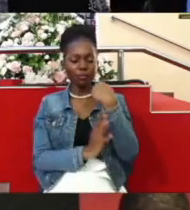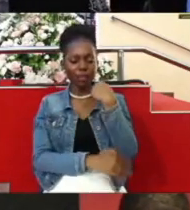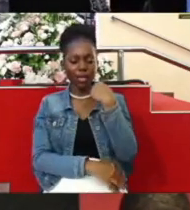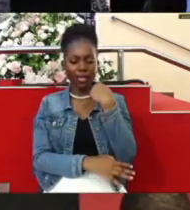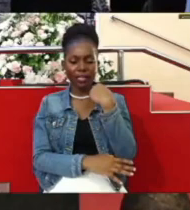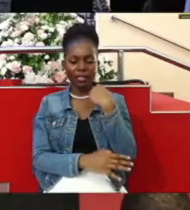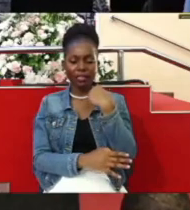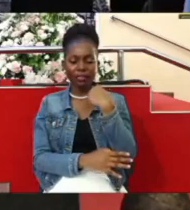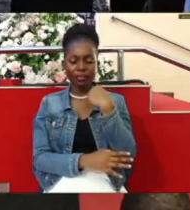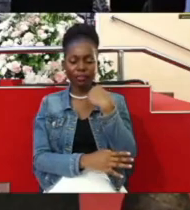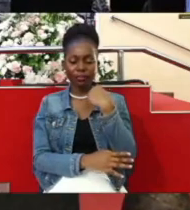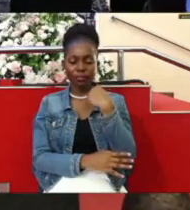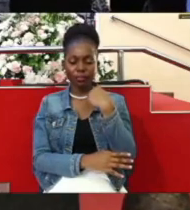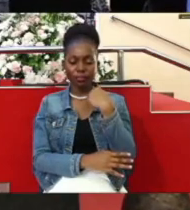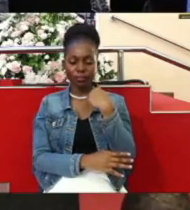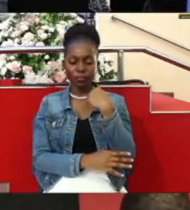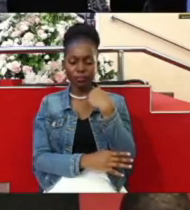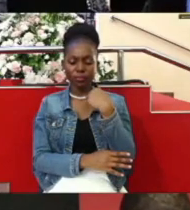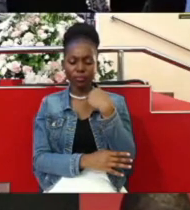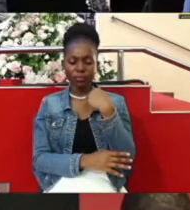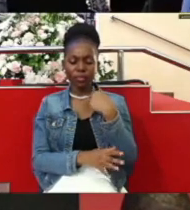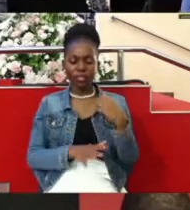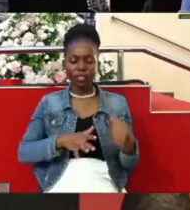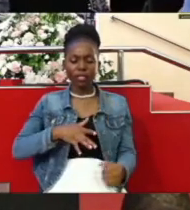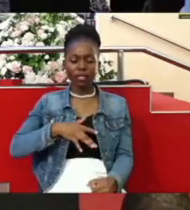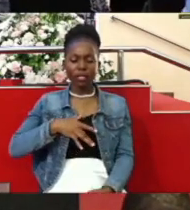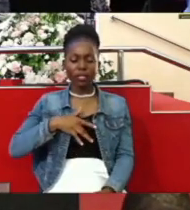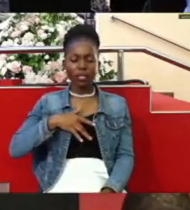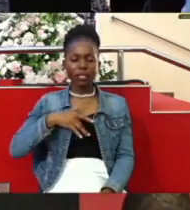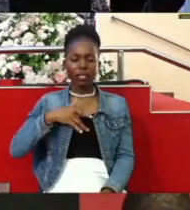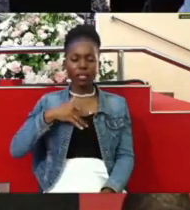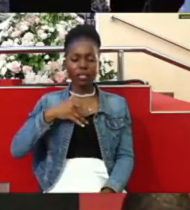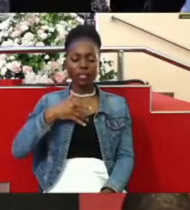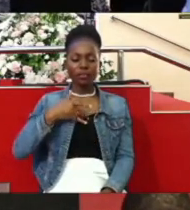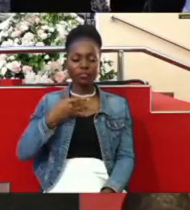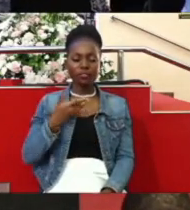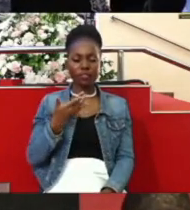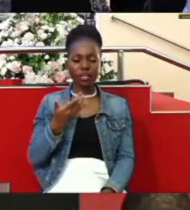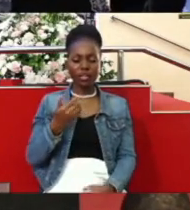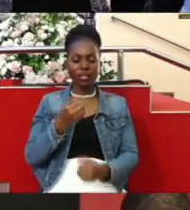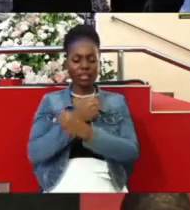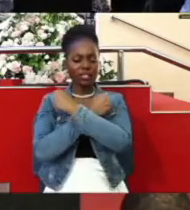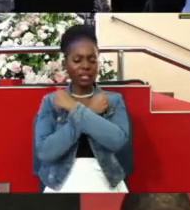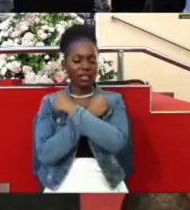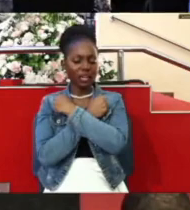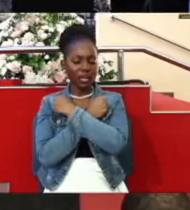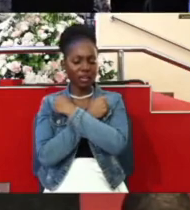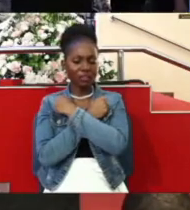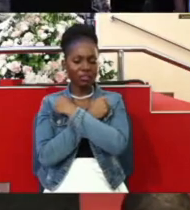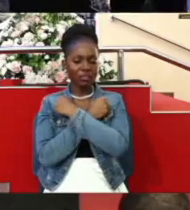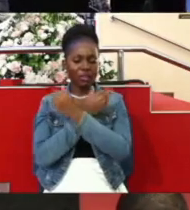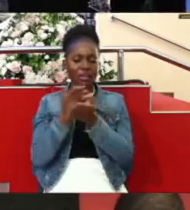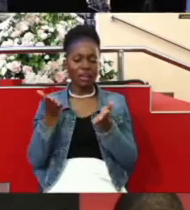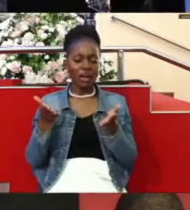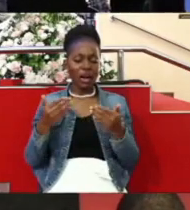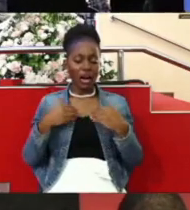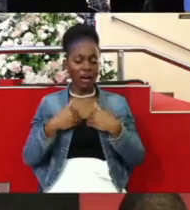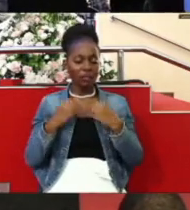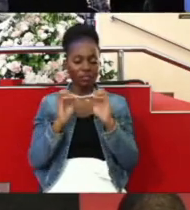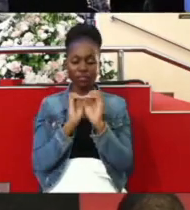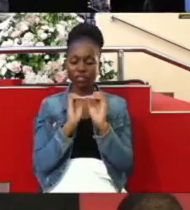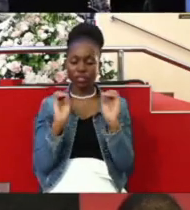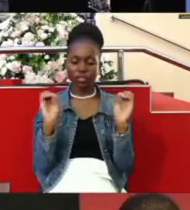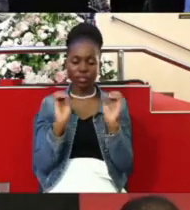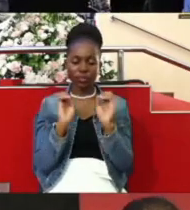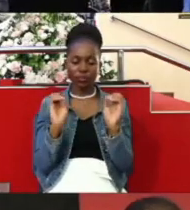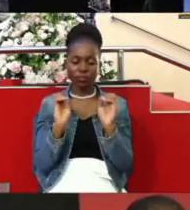Najihisi ya kwamba ametelekezwa. They feel like they are not wanted in this earth. Wanajihisi ya kwamba hawatakikani katika hii dunia. And they